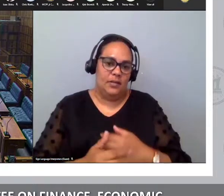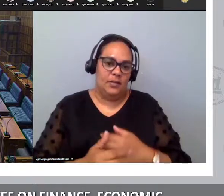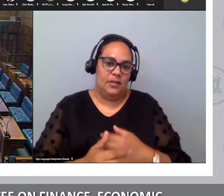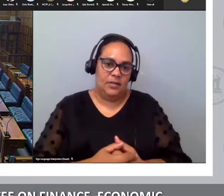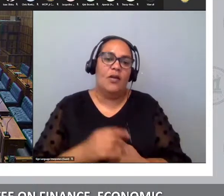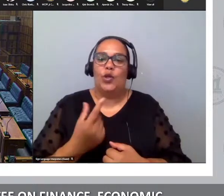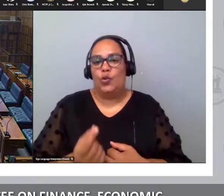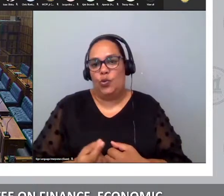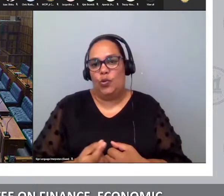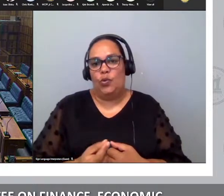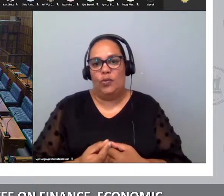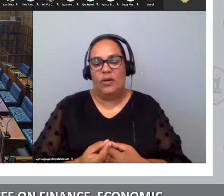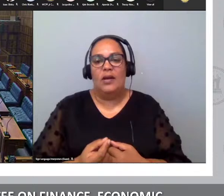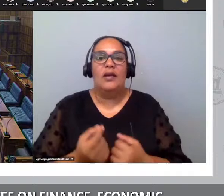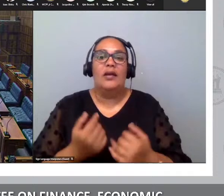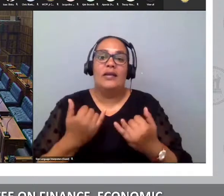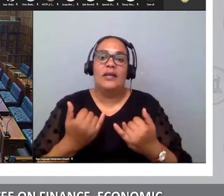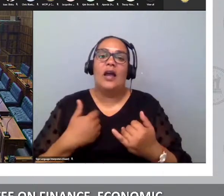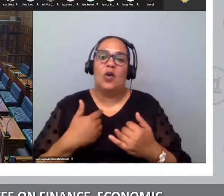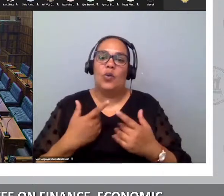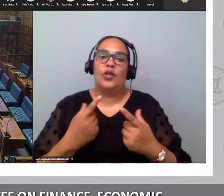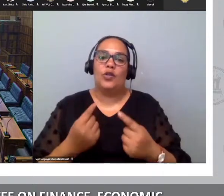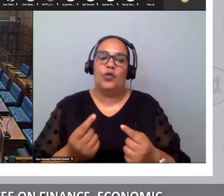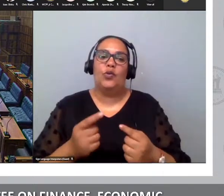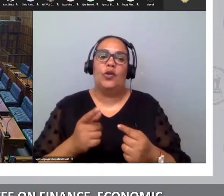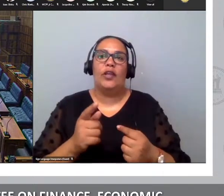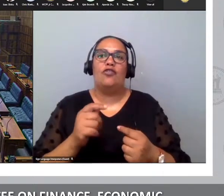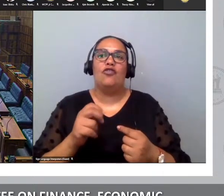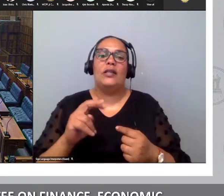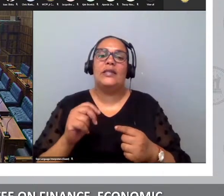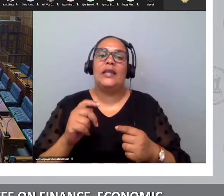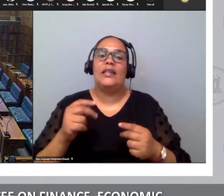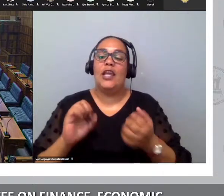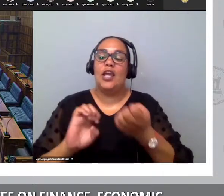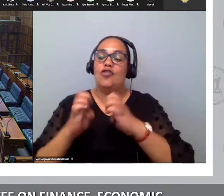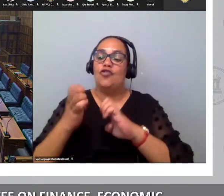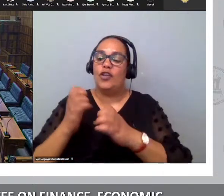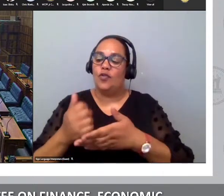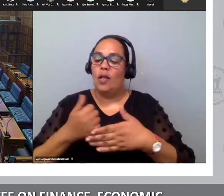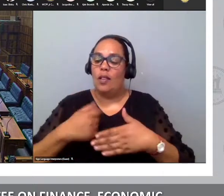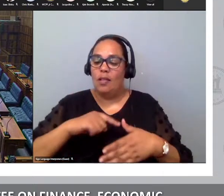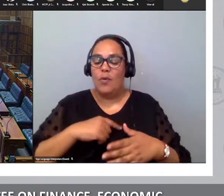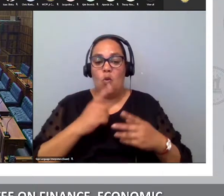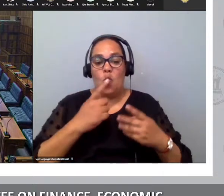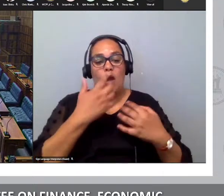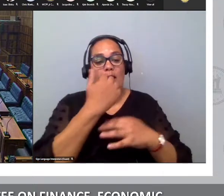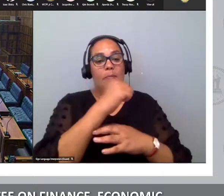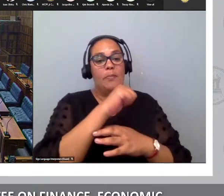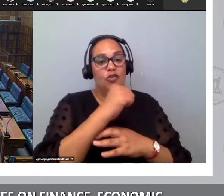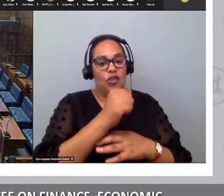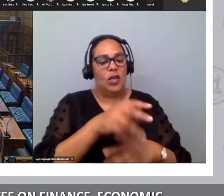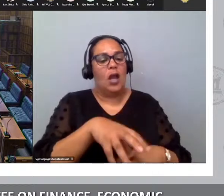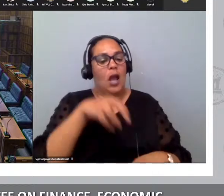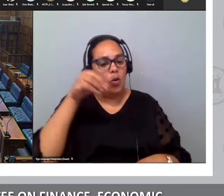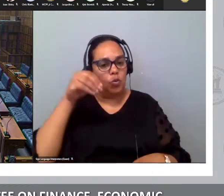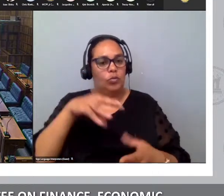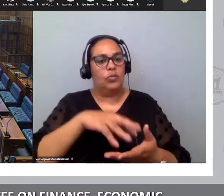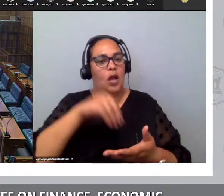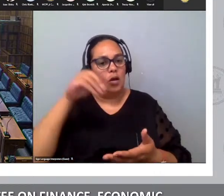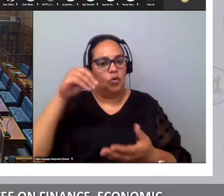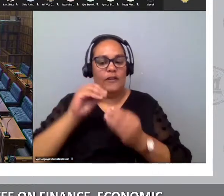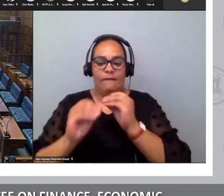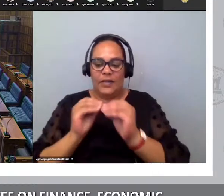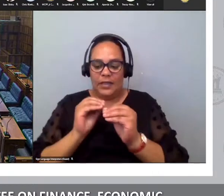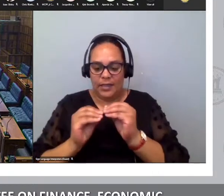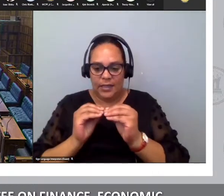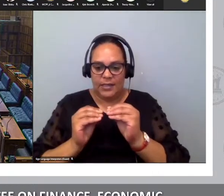doing we are co-opting Transit engineering to help us taking one machine out at a time fix